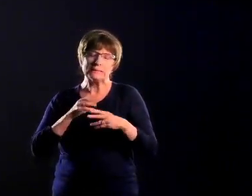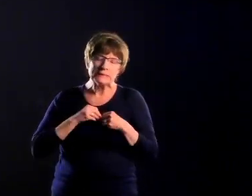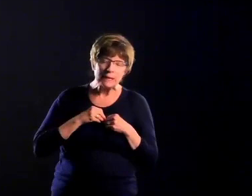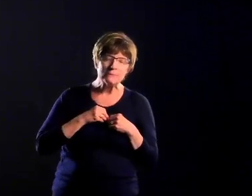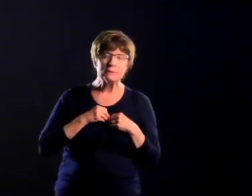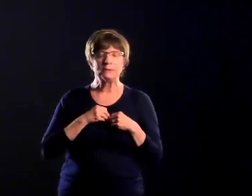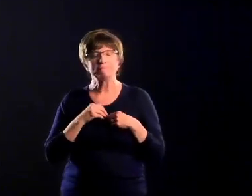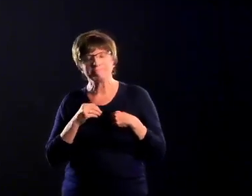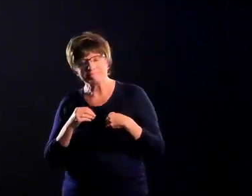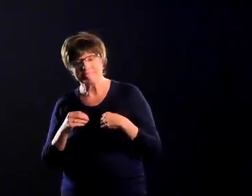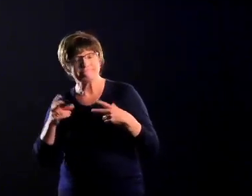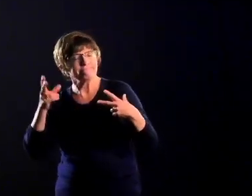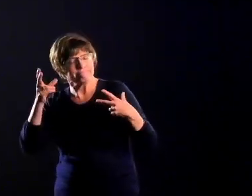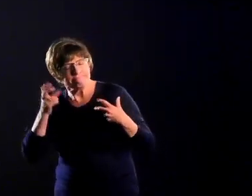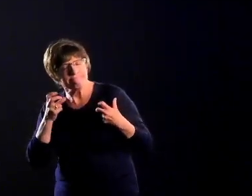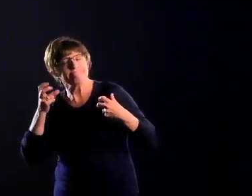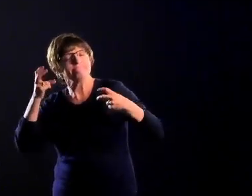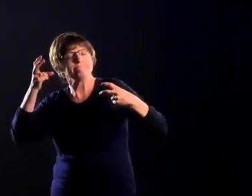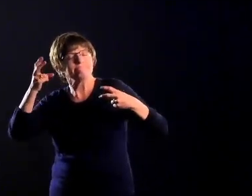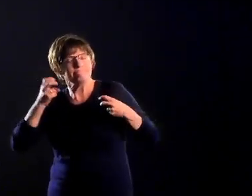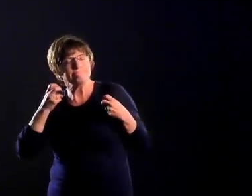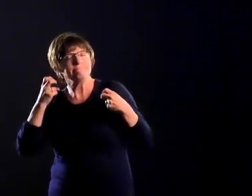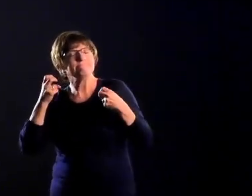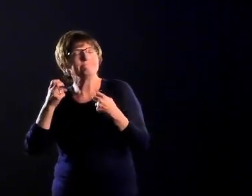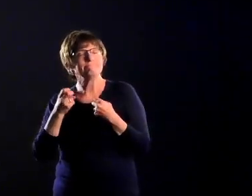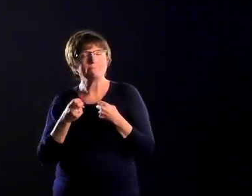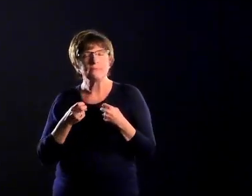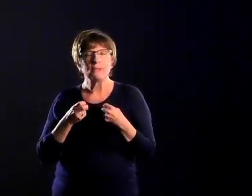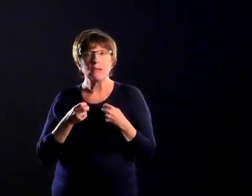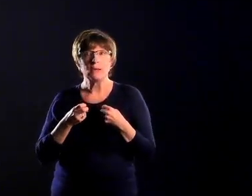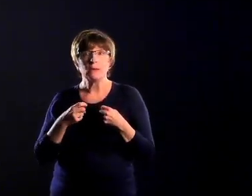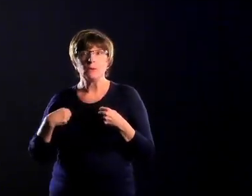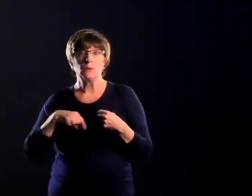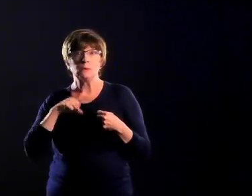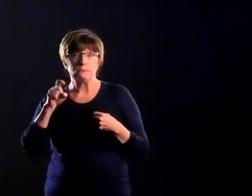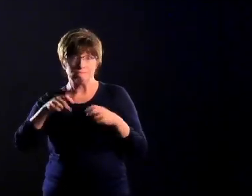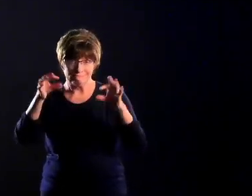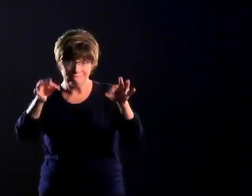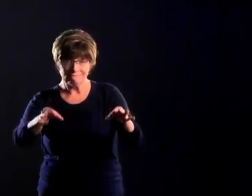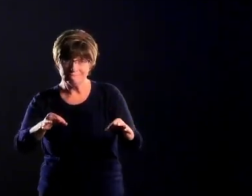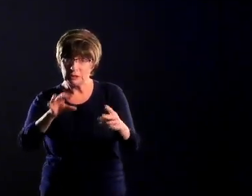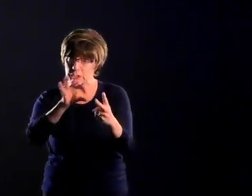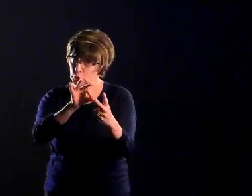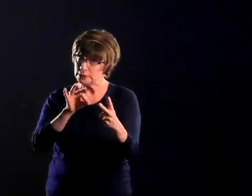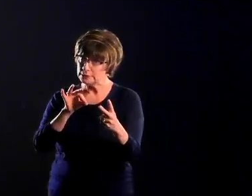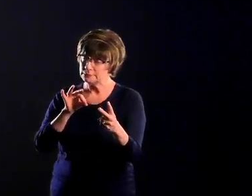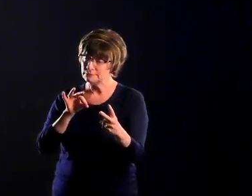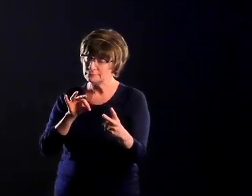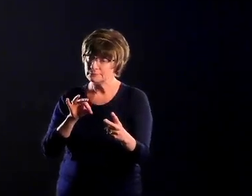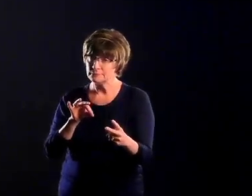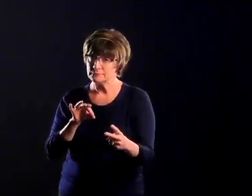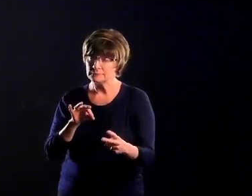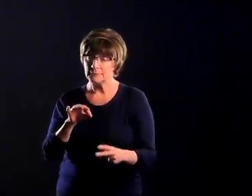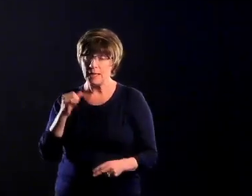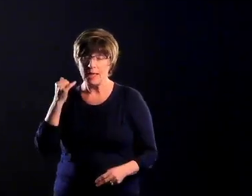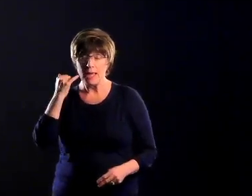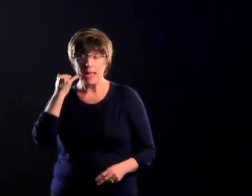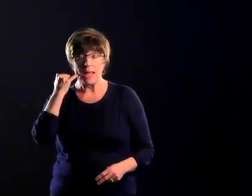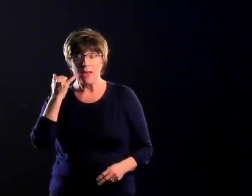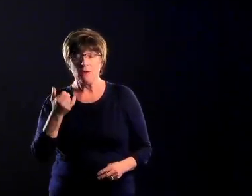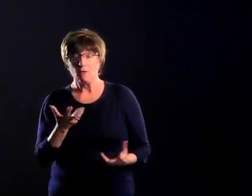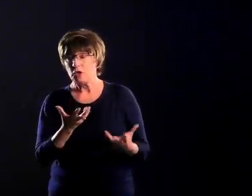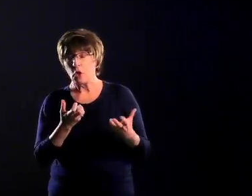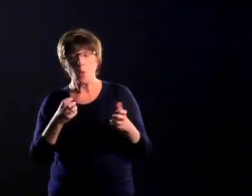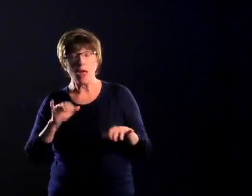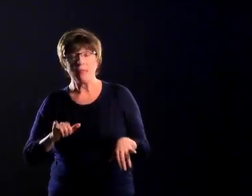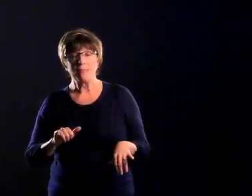it. We're pulling it in. It's a choice we need to make. Because if we don't walk down that road, we become knowledgeable,